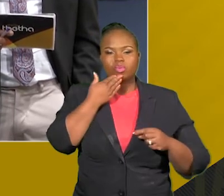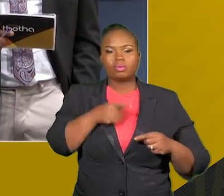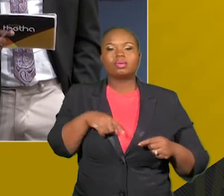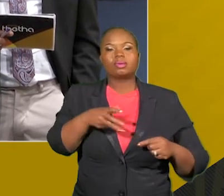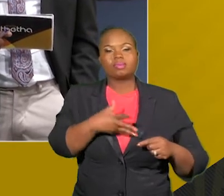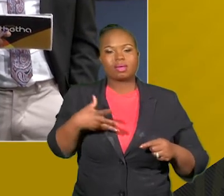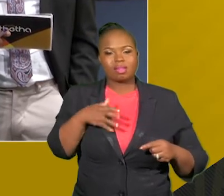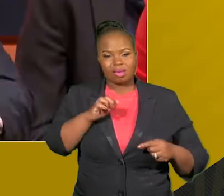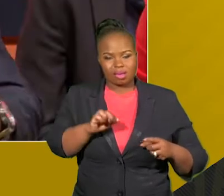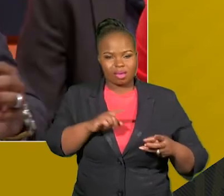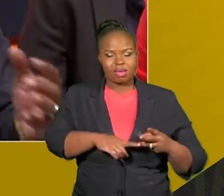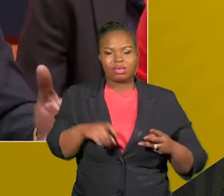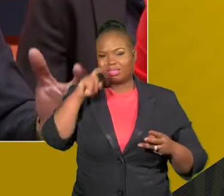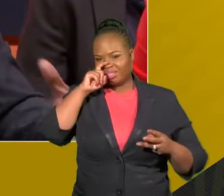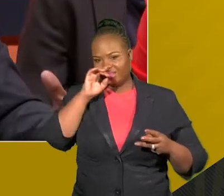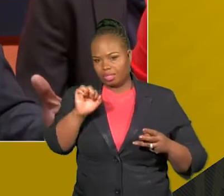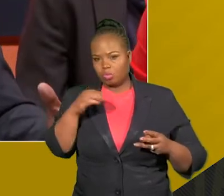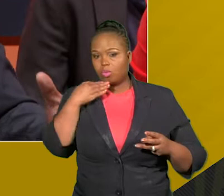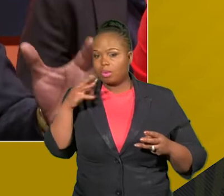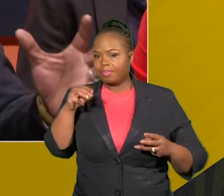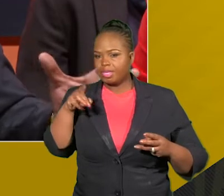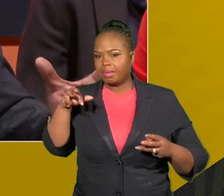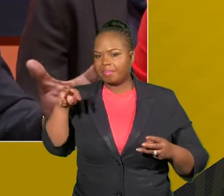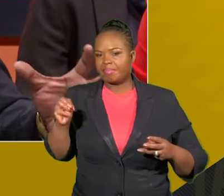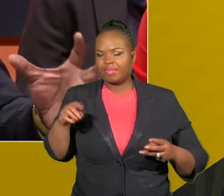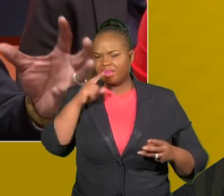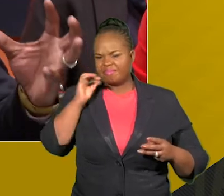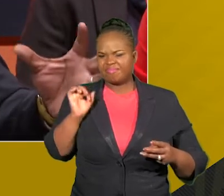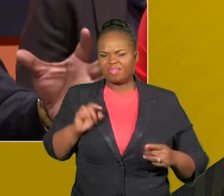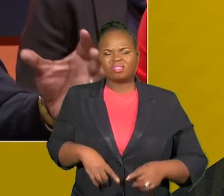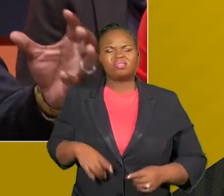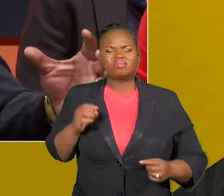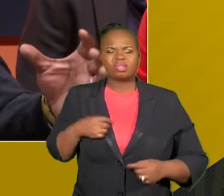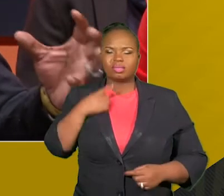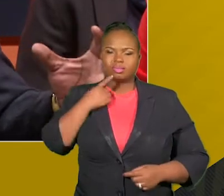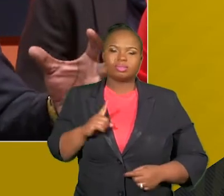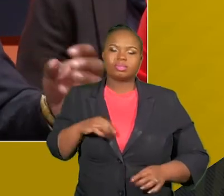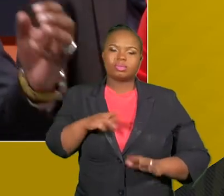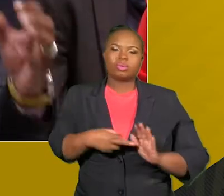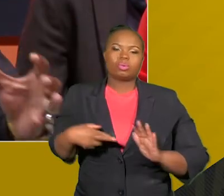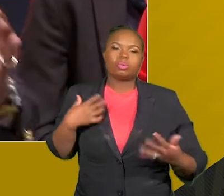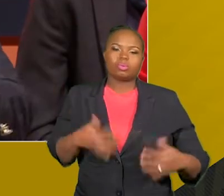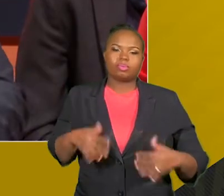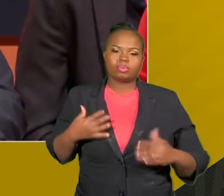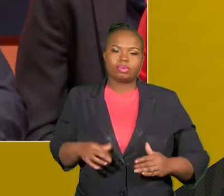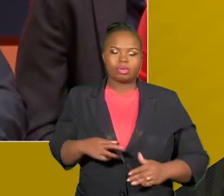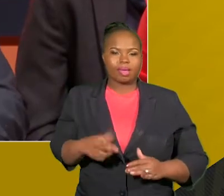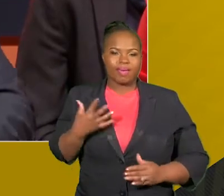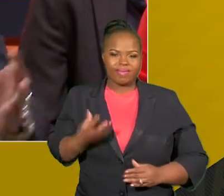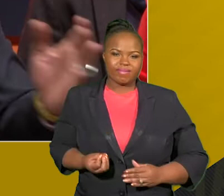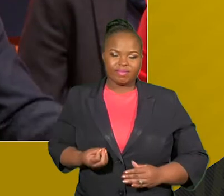udadewabo uMiriam, a woman. So now into engifuna ukuyisho ukuthi abantu besifazane, they have a most important role to play in a man's